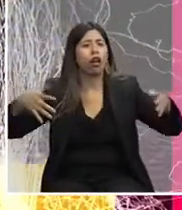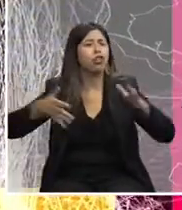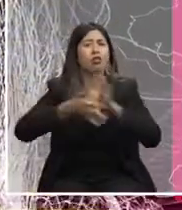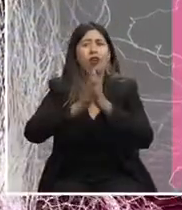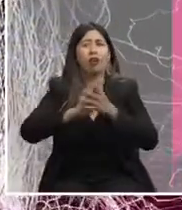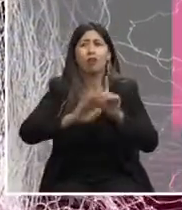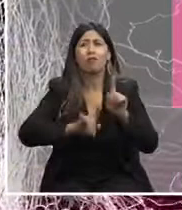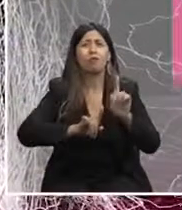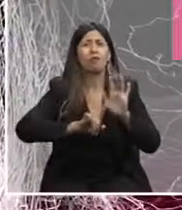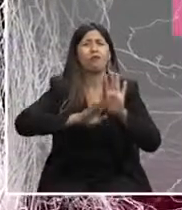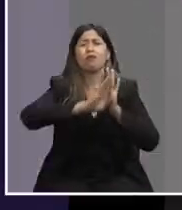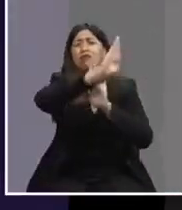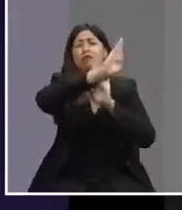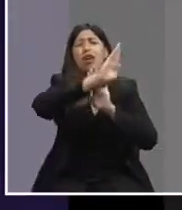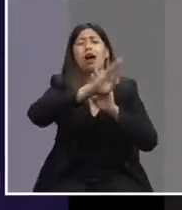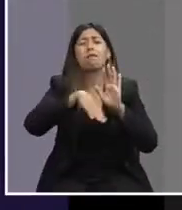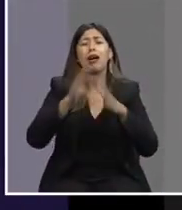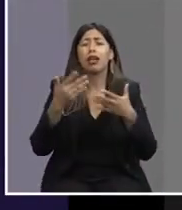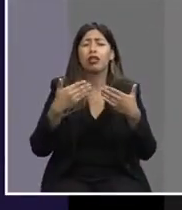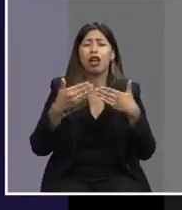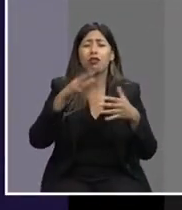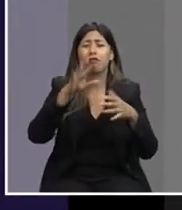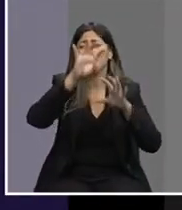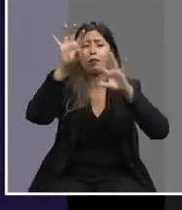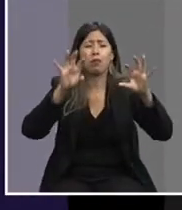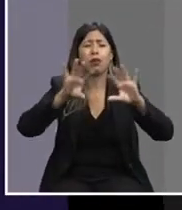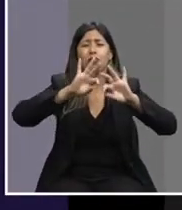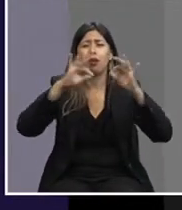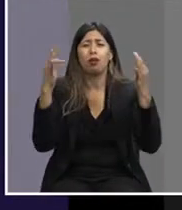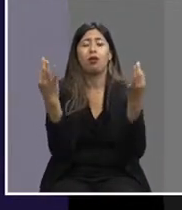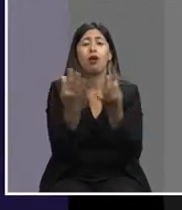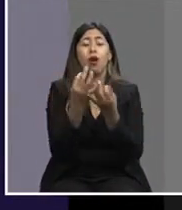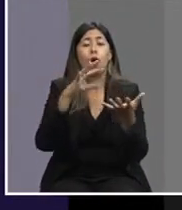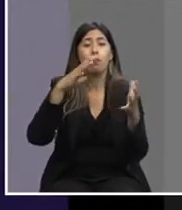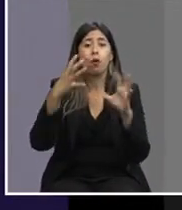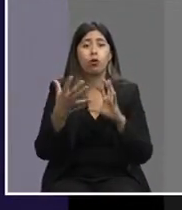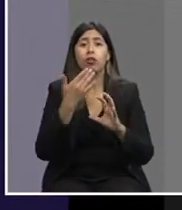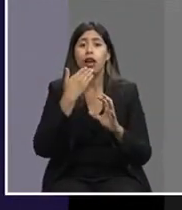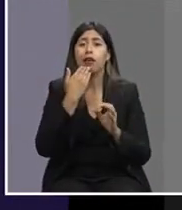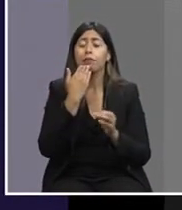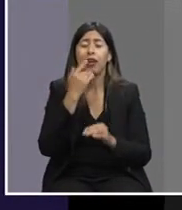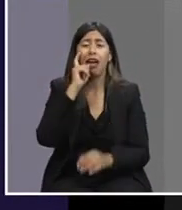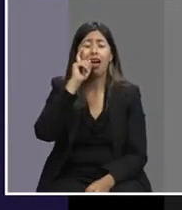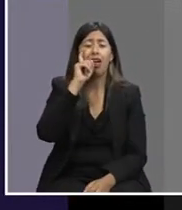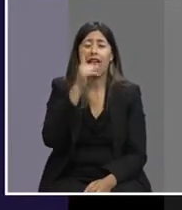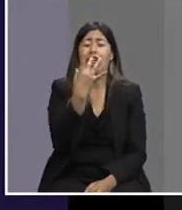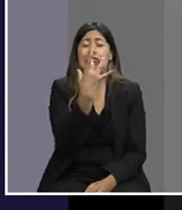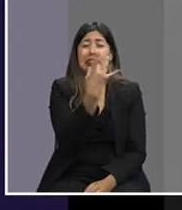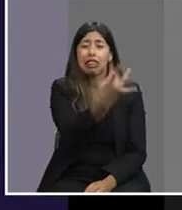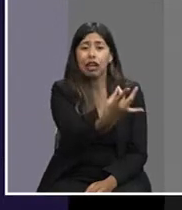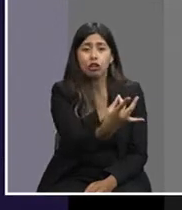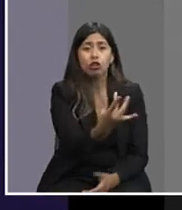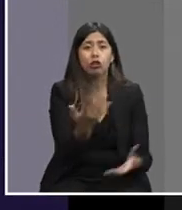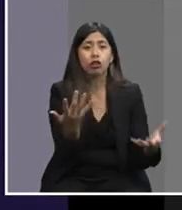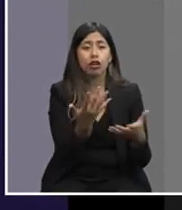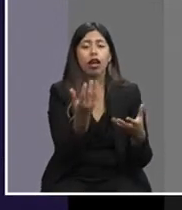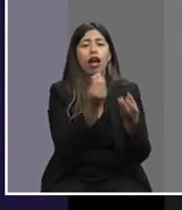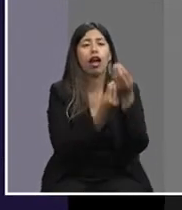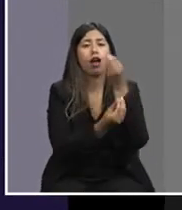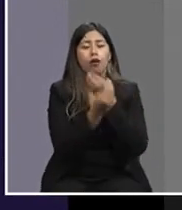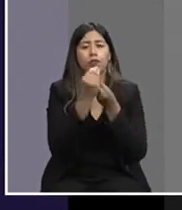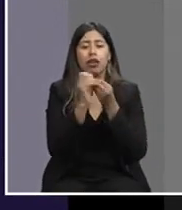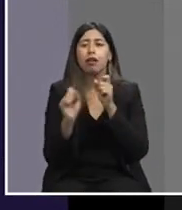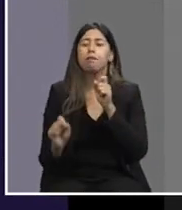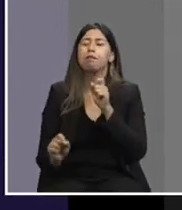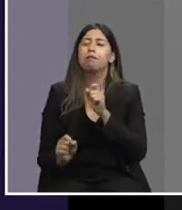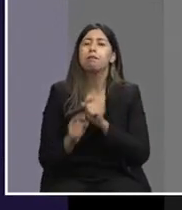addictions. So much that for the first time in 2019, the World Health Organization announced that